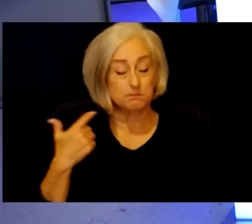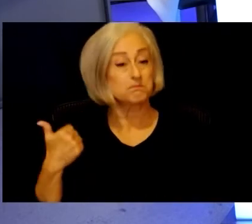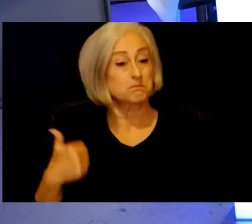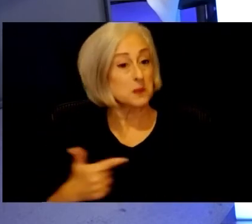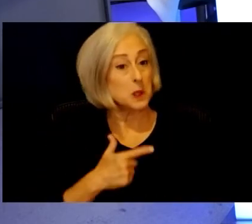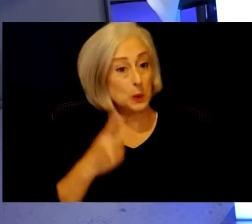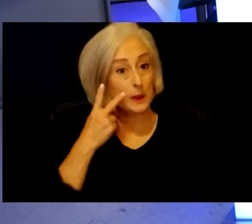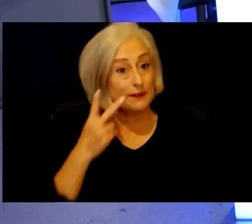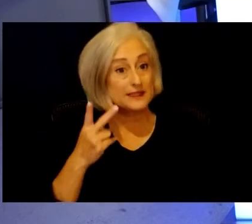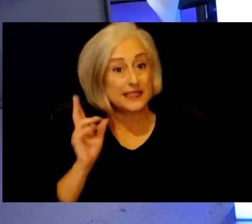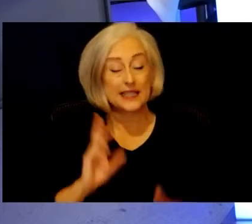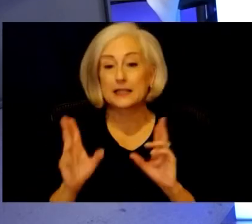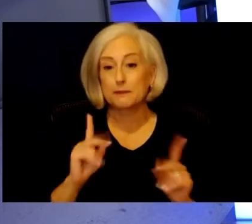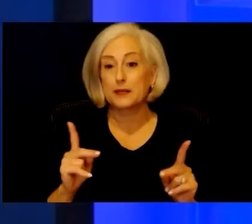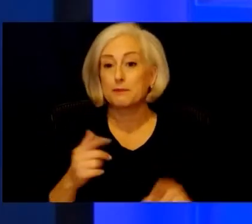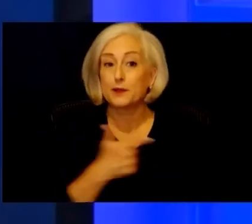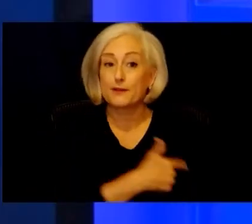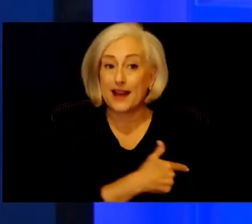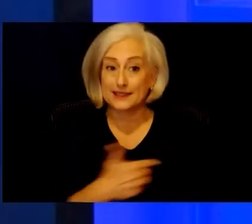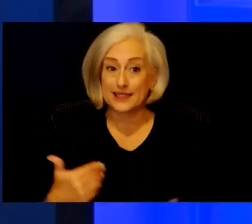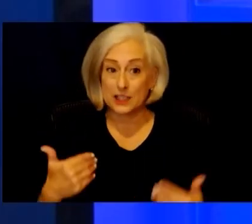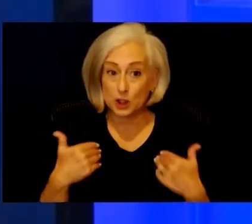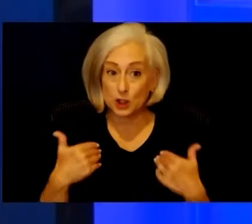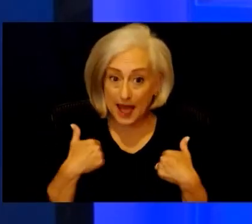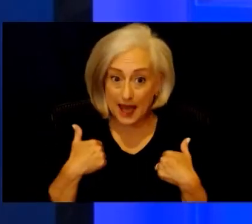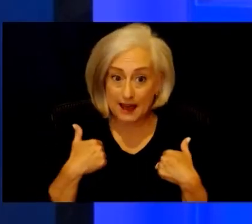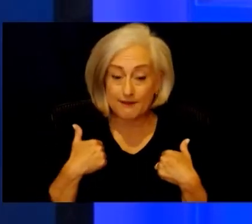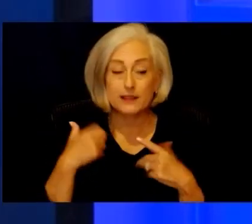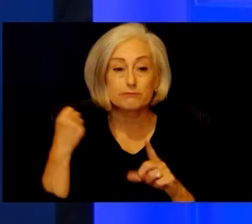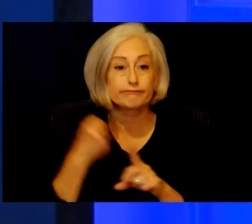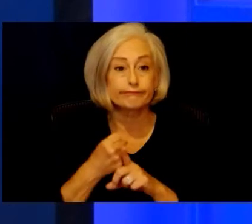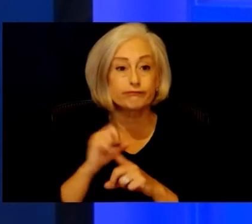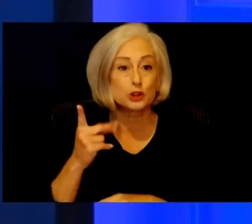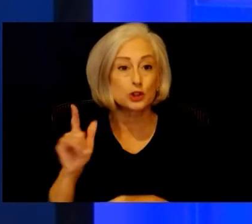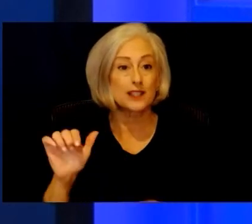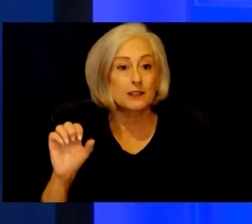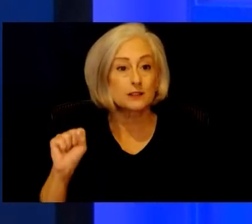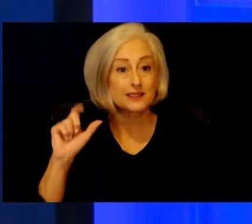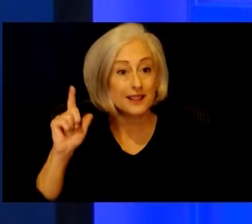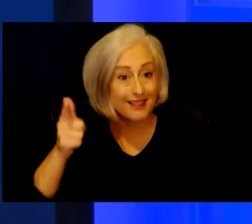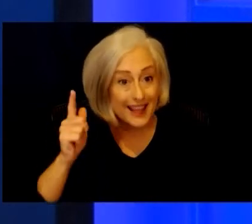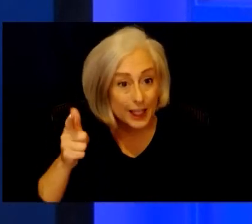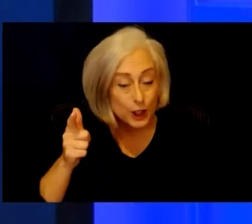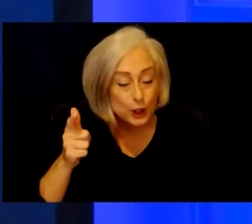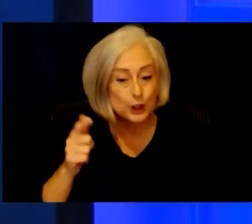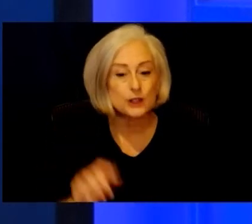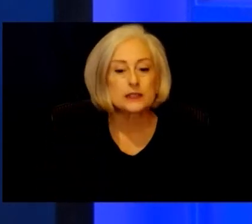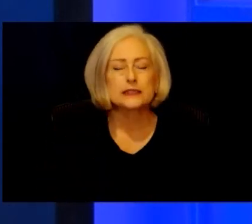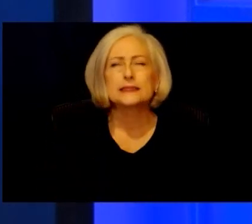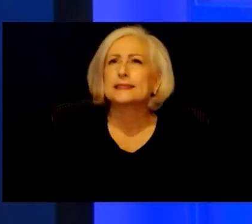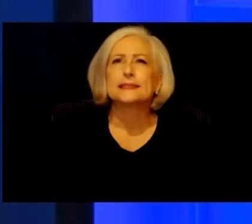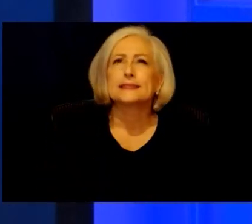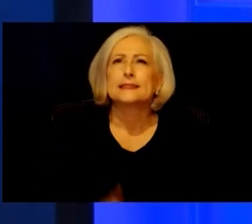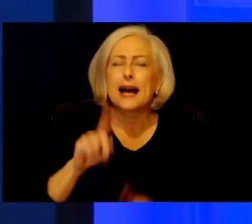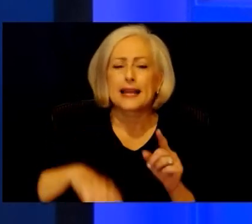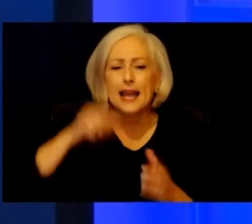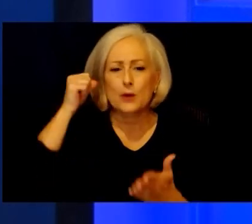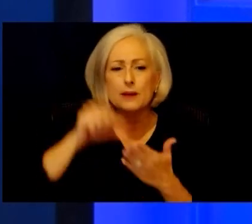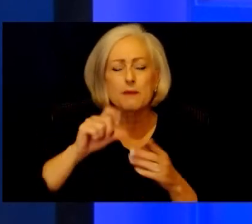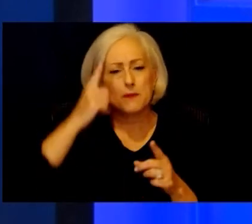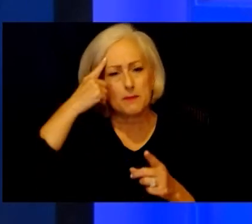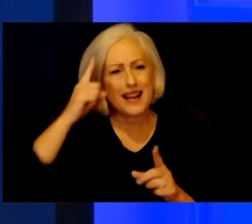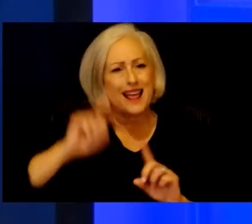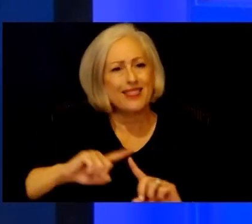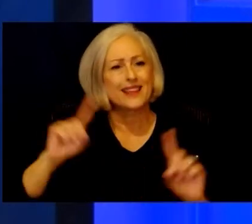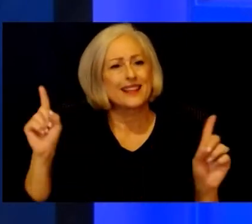gotten vaccinated, who have gotten shingles later on in life. I don't remember off the top of my head, but I think in general, if you had